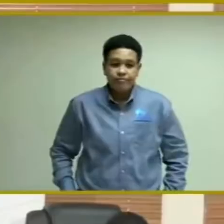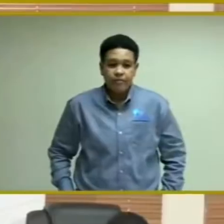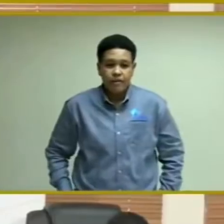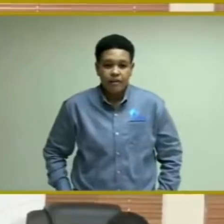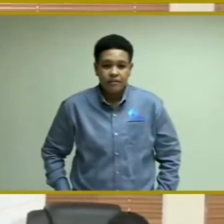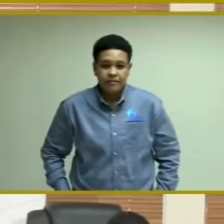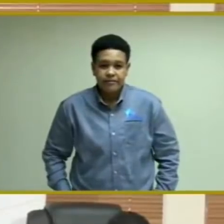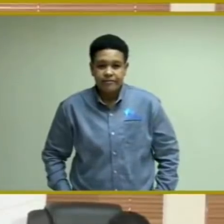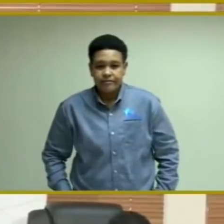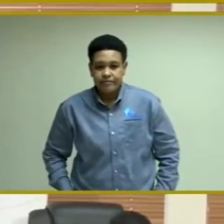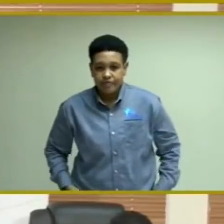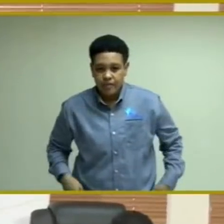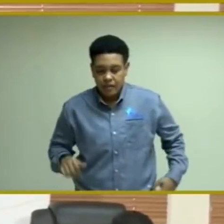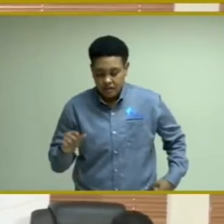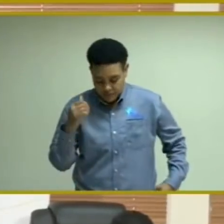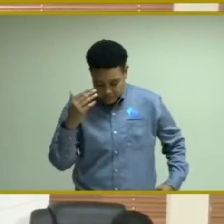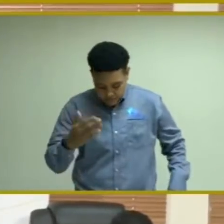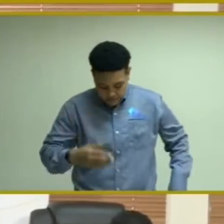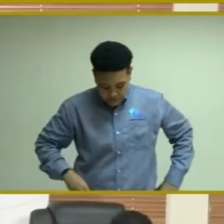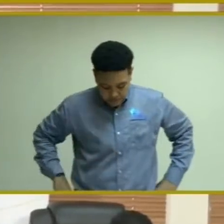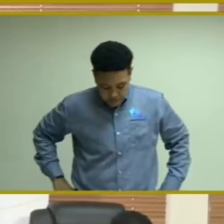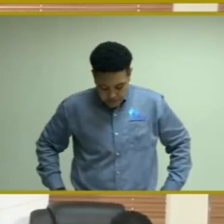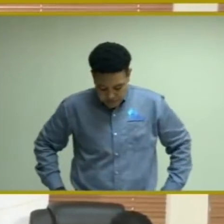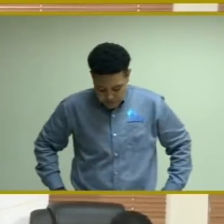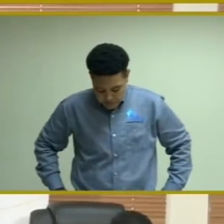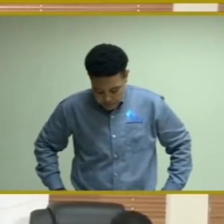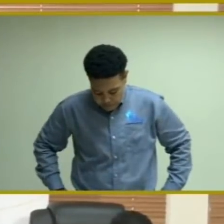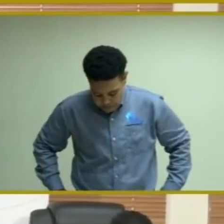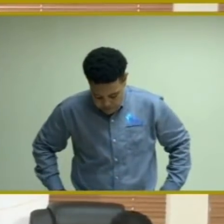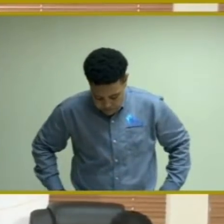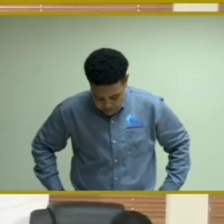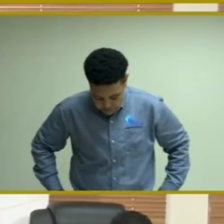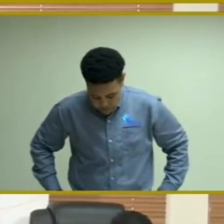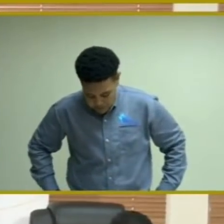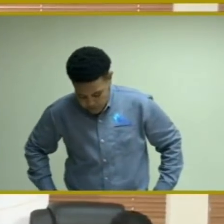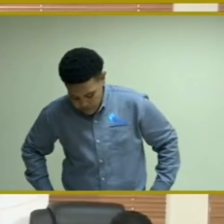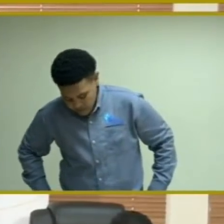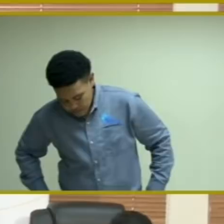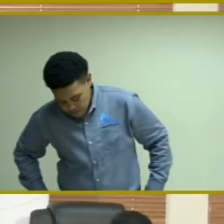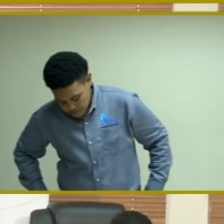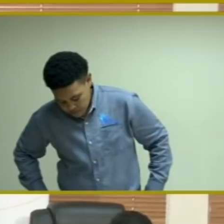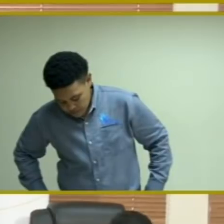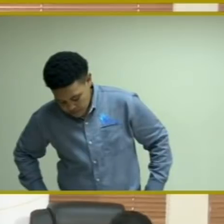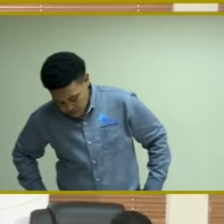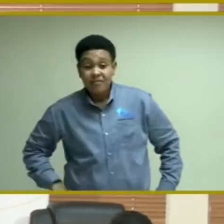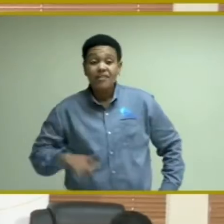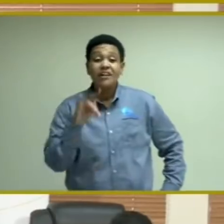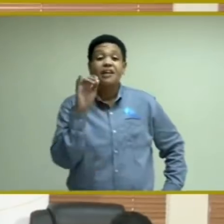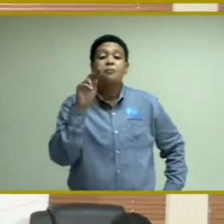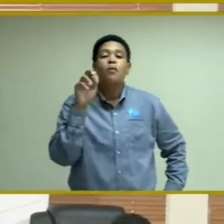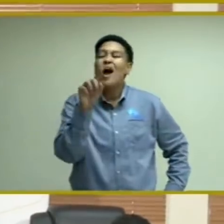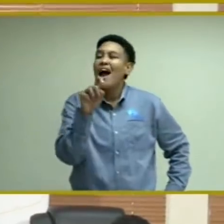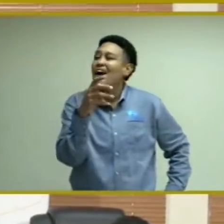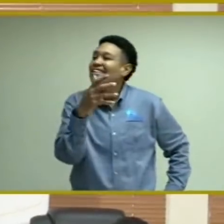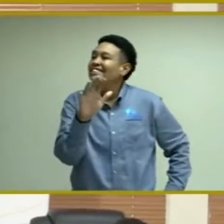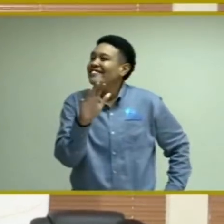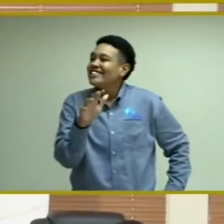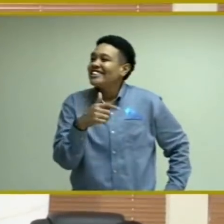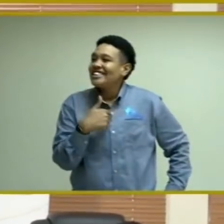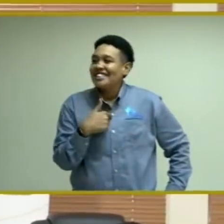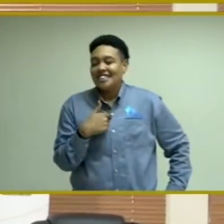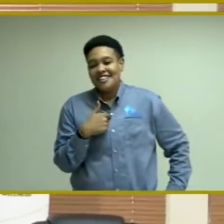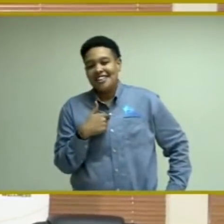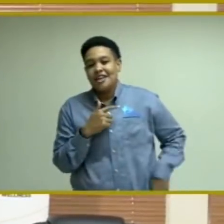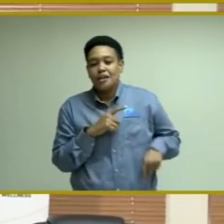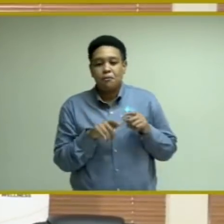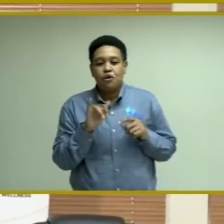Can you hear me? Yes, go ahead, please, Althea. Okay. Well, Kimon actually asked the question I wanted to ask,